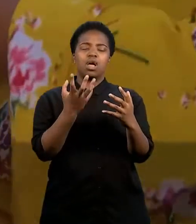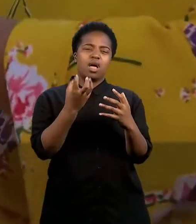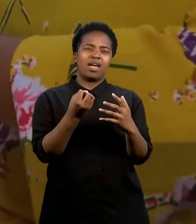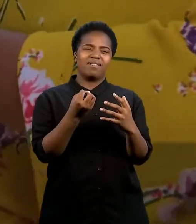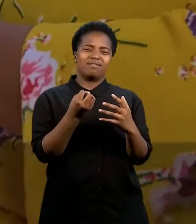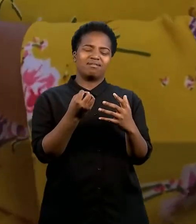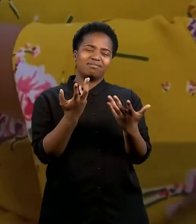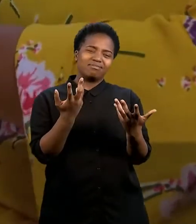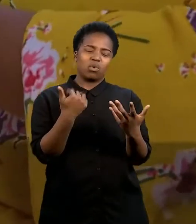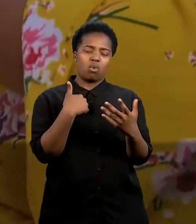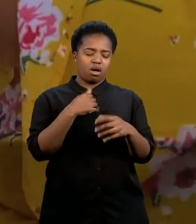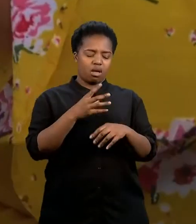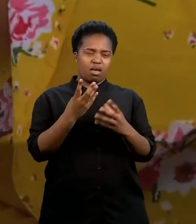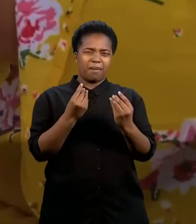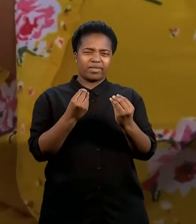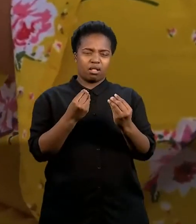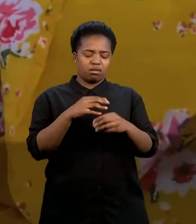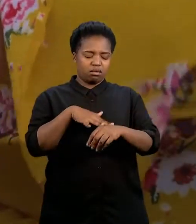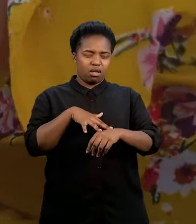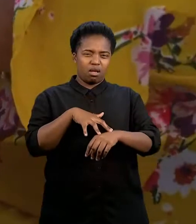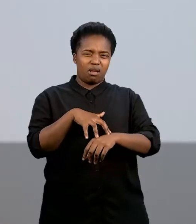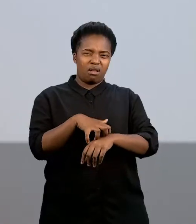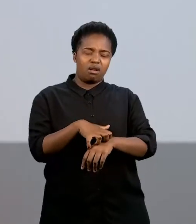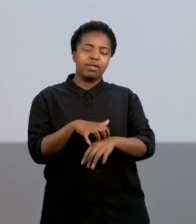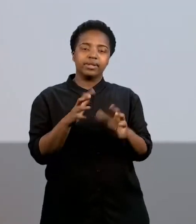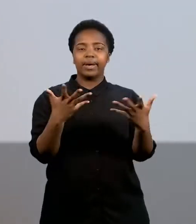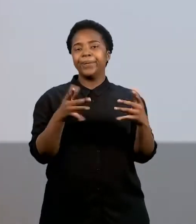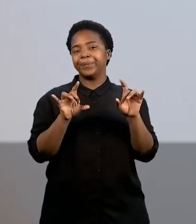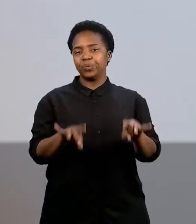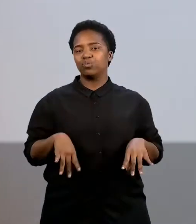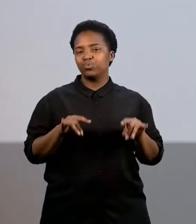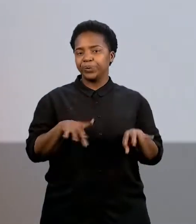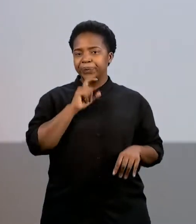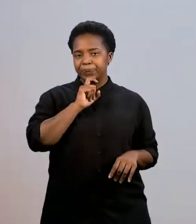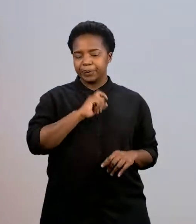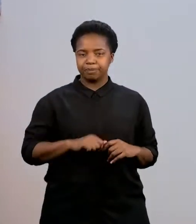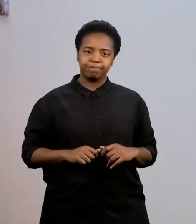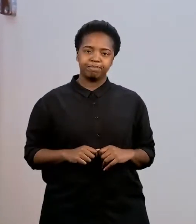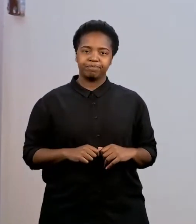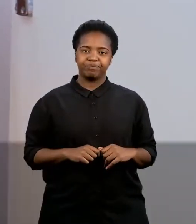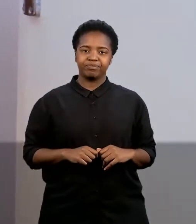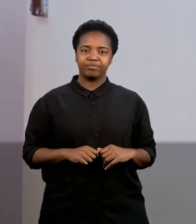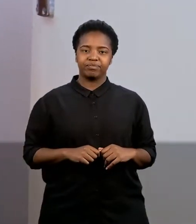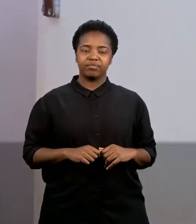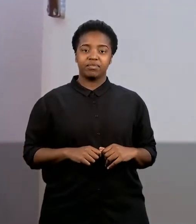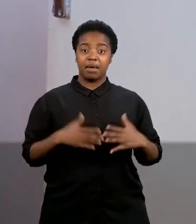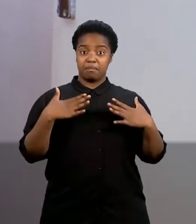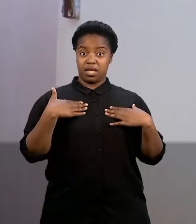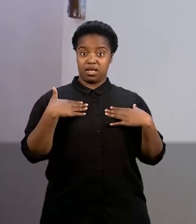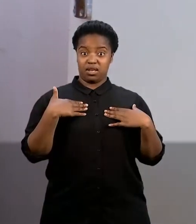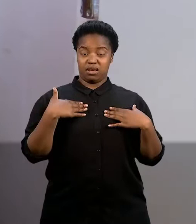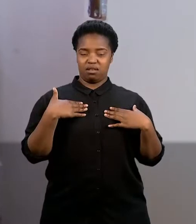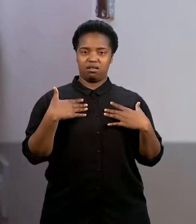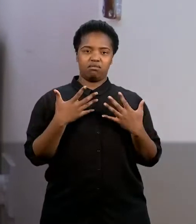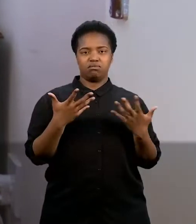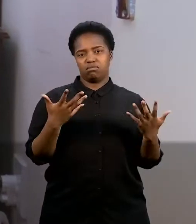So it's a weakened of the muscles, and that's how I became to be on a wheelchair. When it comes to finding